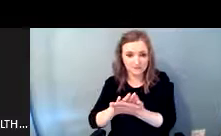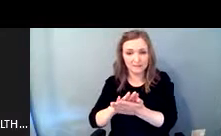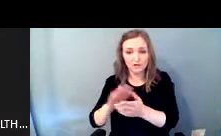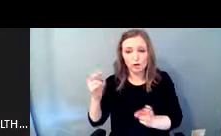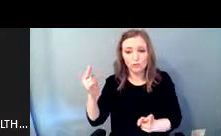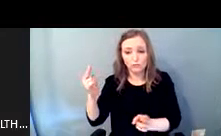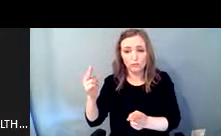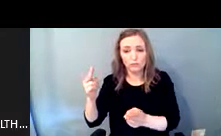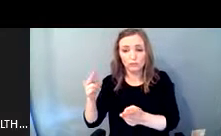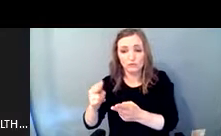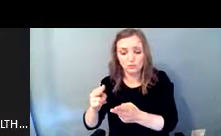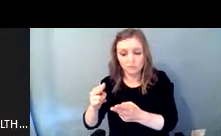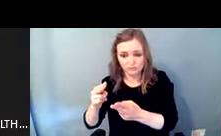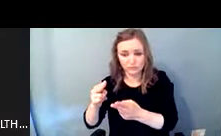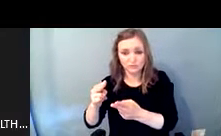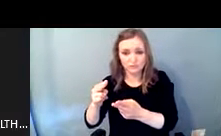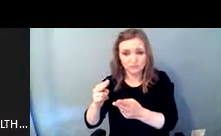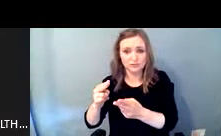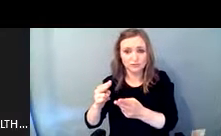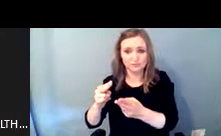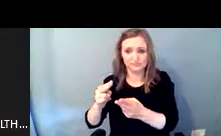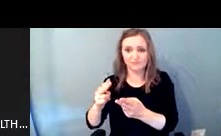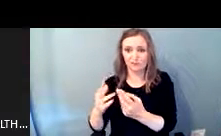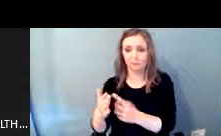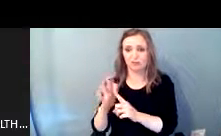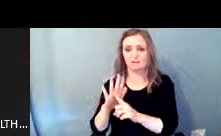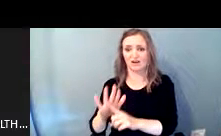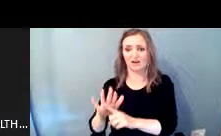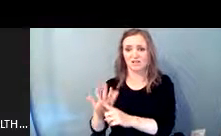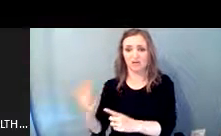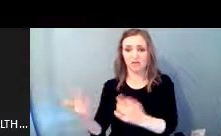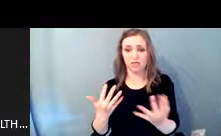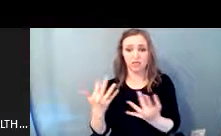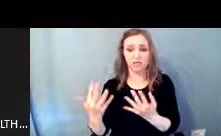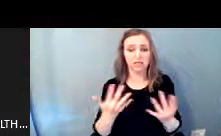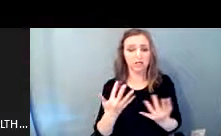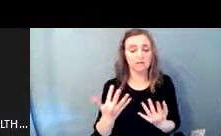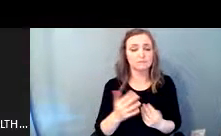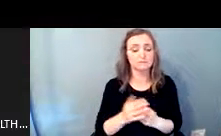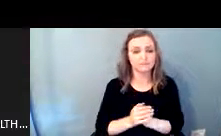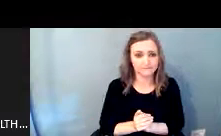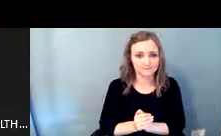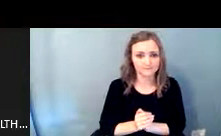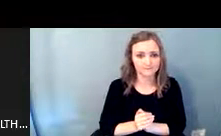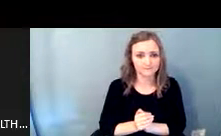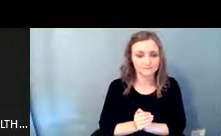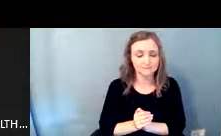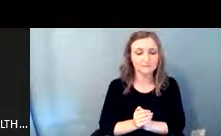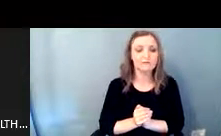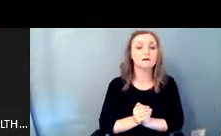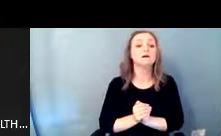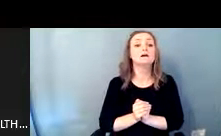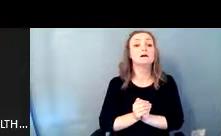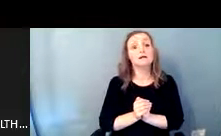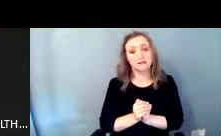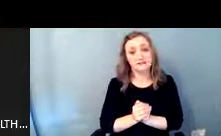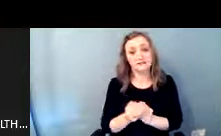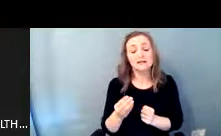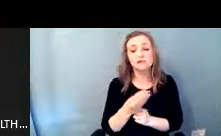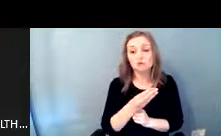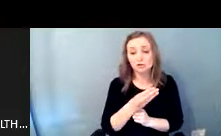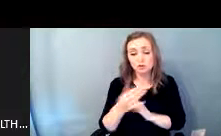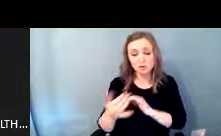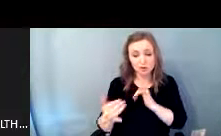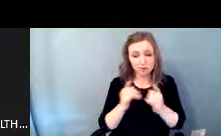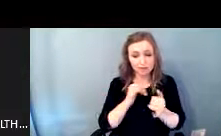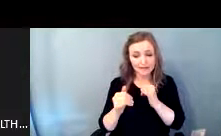within the system. It is interesting, though, that some patients still choose not to attend appointments for a variety of